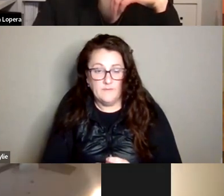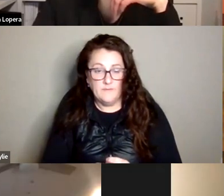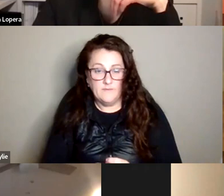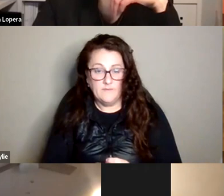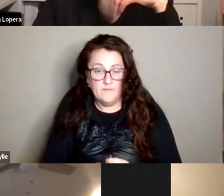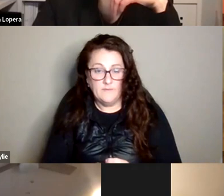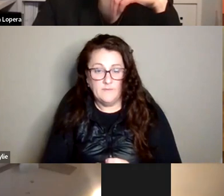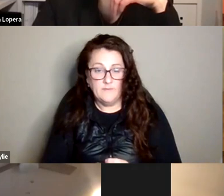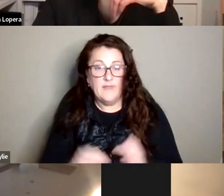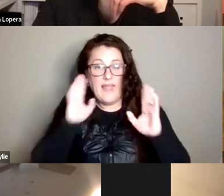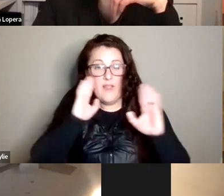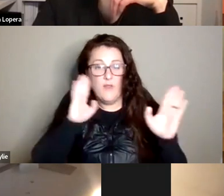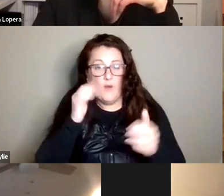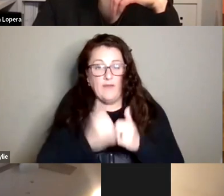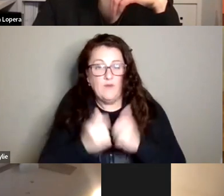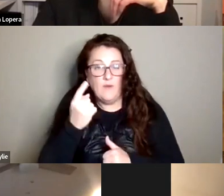Hello, everybody.